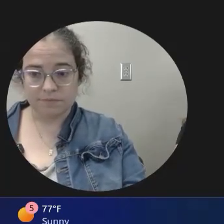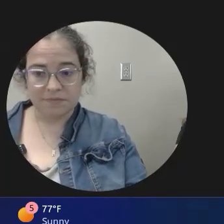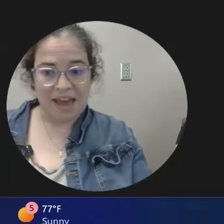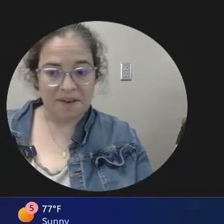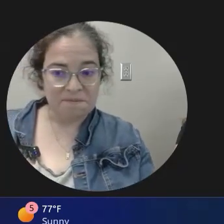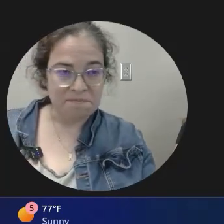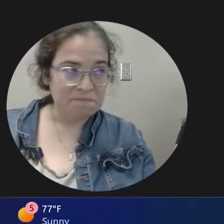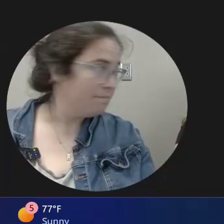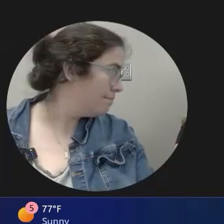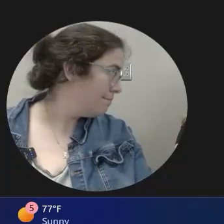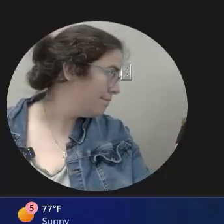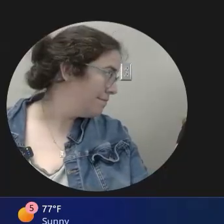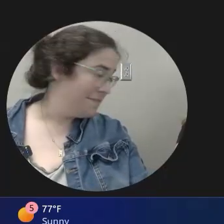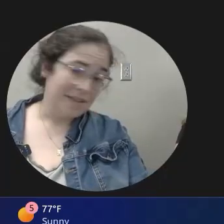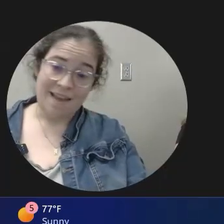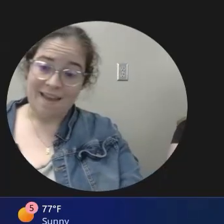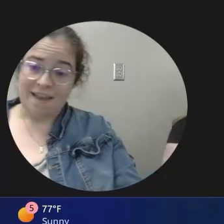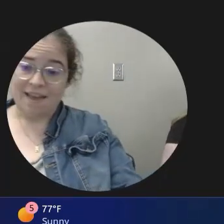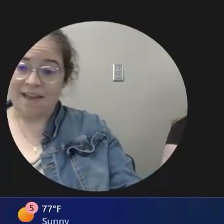Okay.